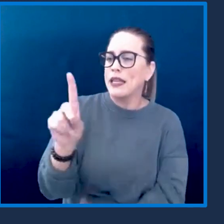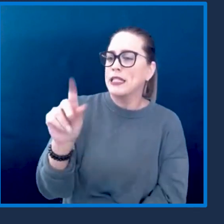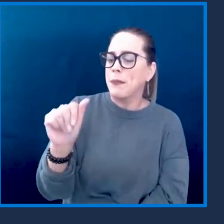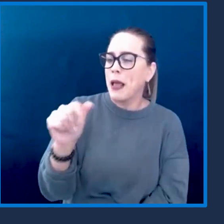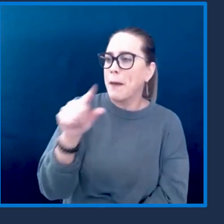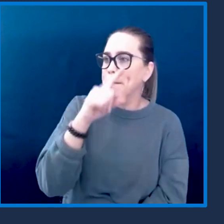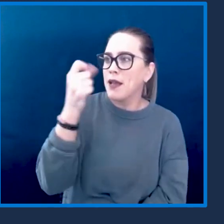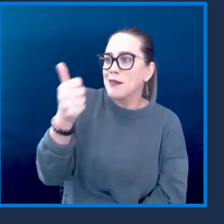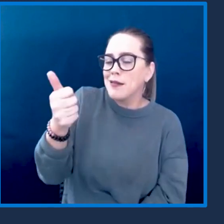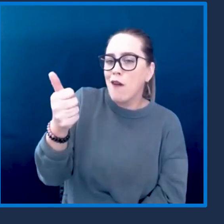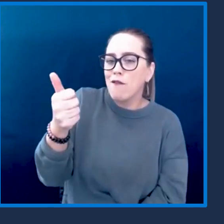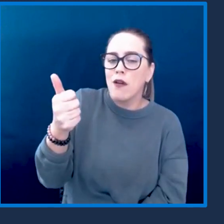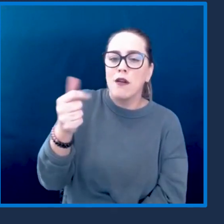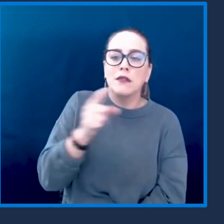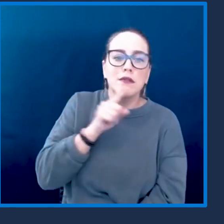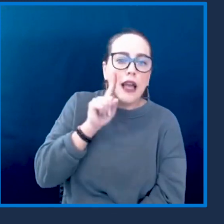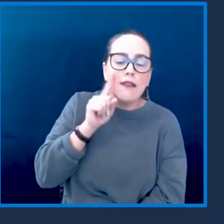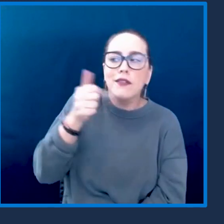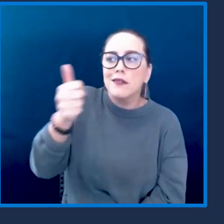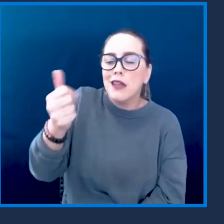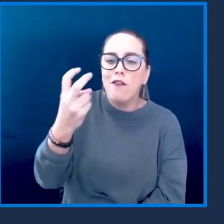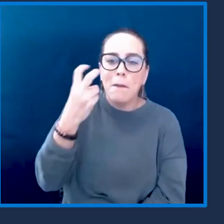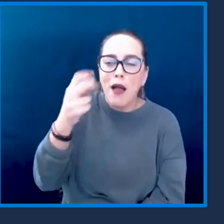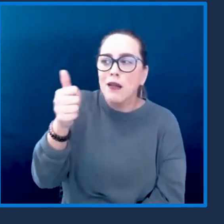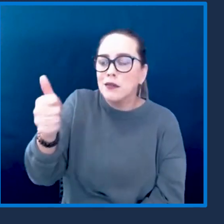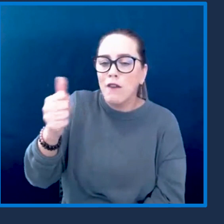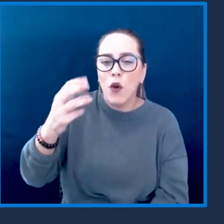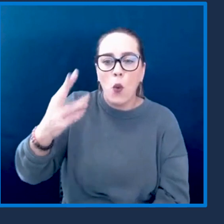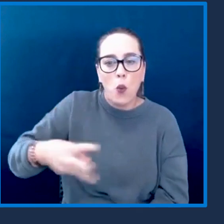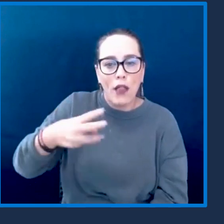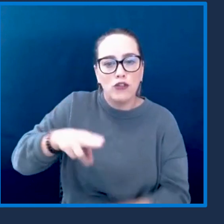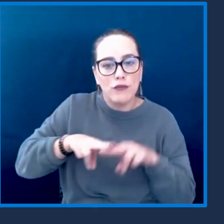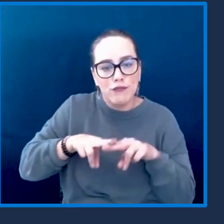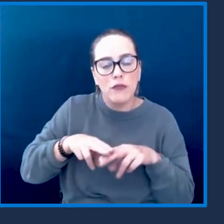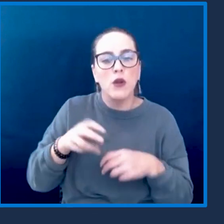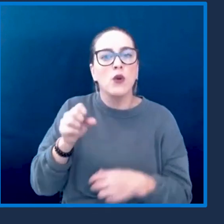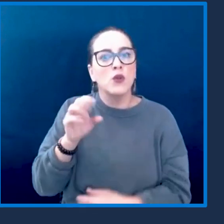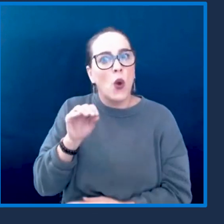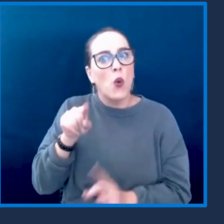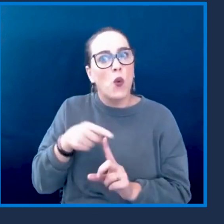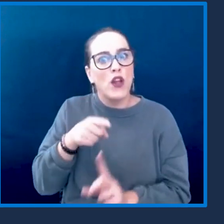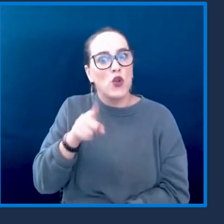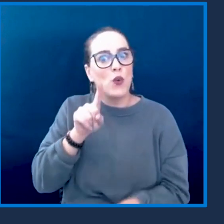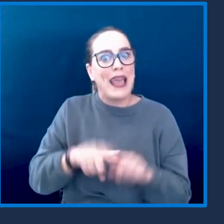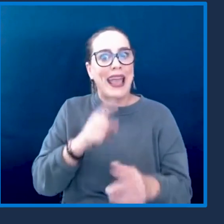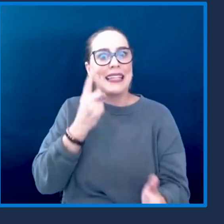blind or they're deaf. But when the disability is non-apparent,